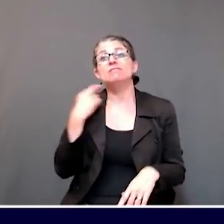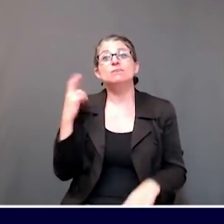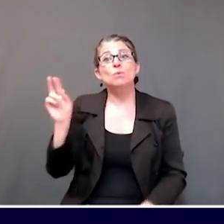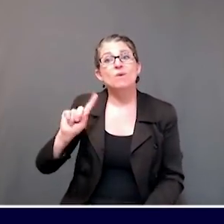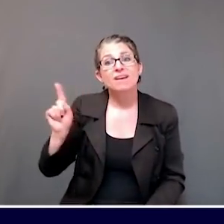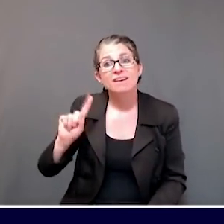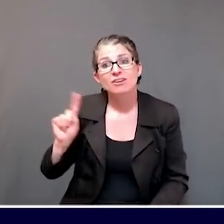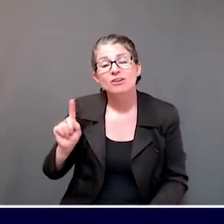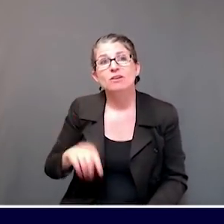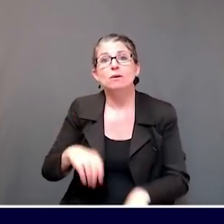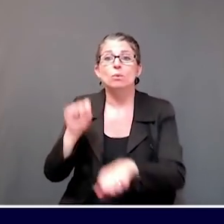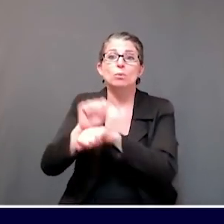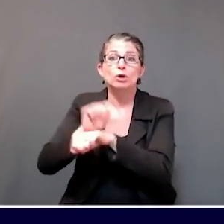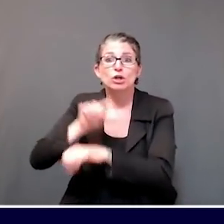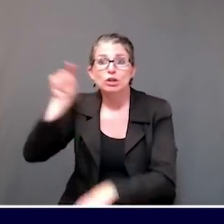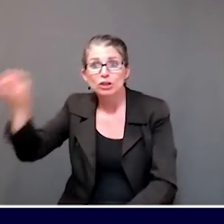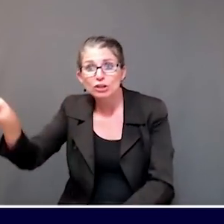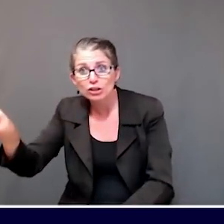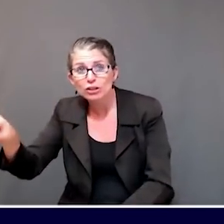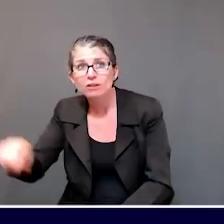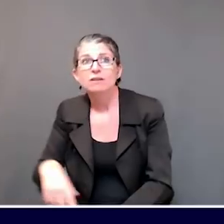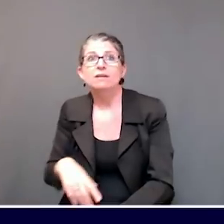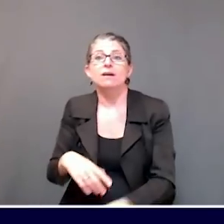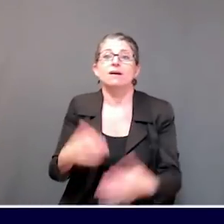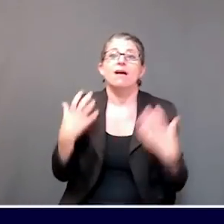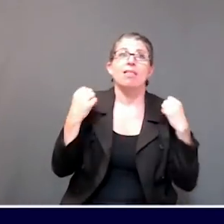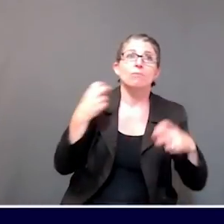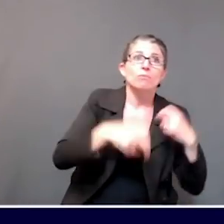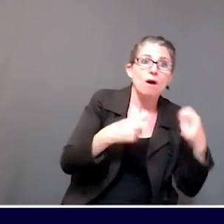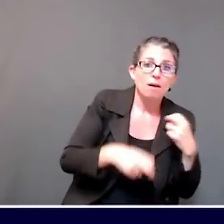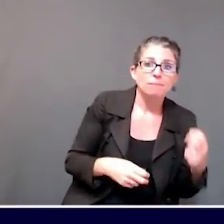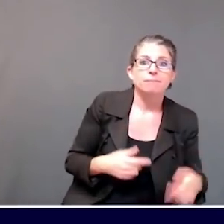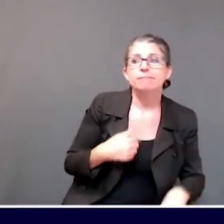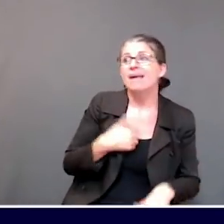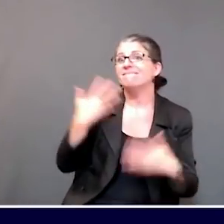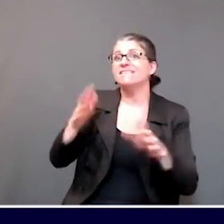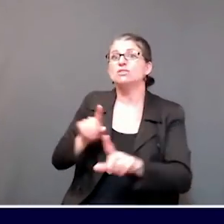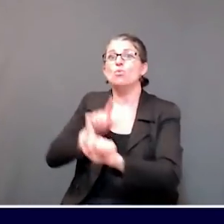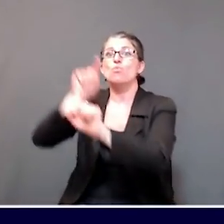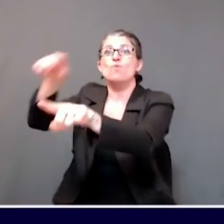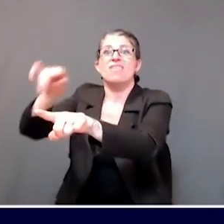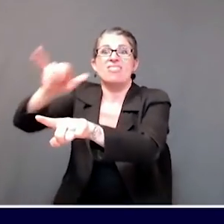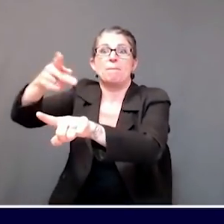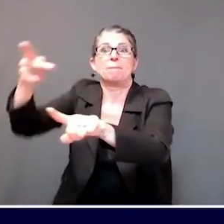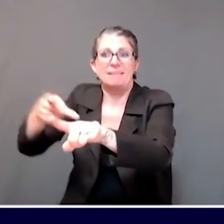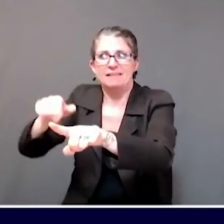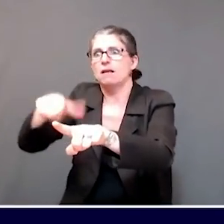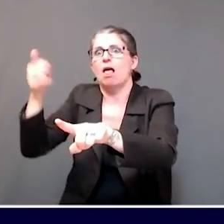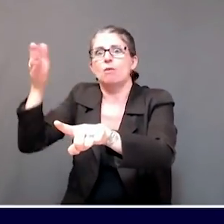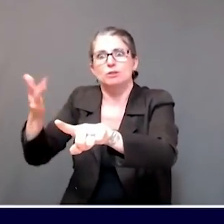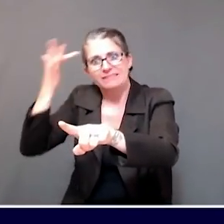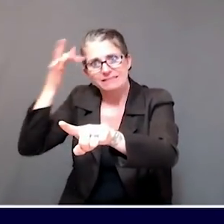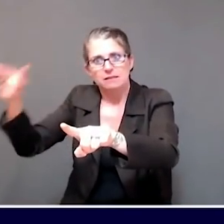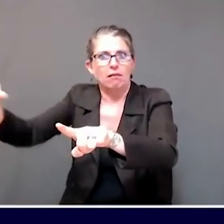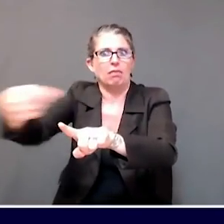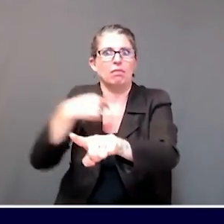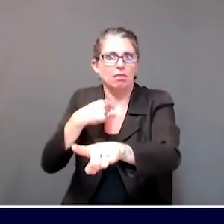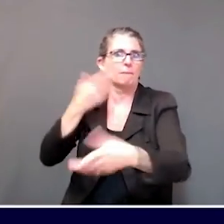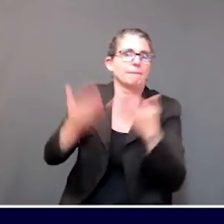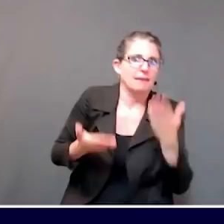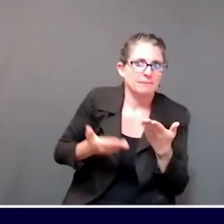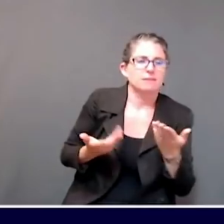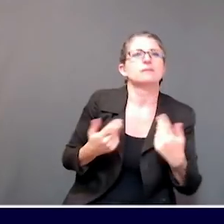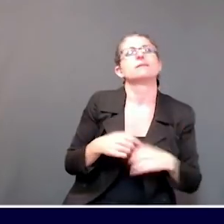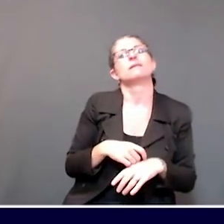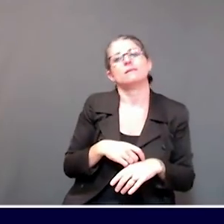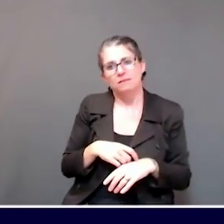at baseline, even before contemplating any further expansions, it already casts a very wide swath and covers a